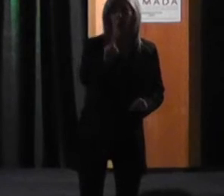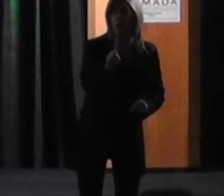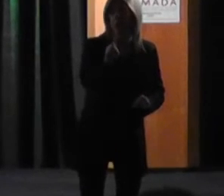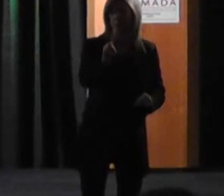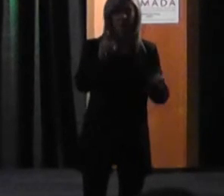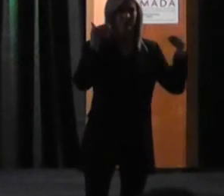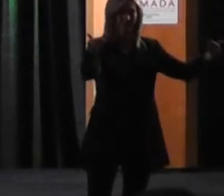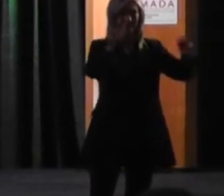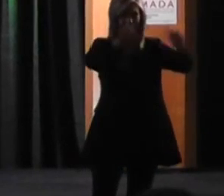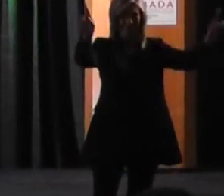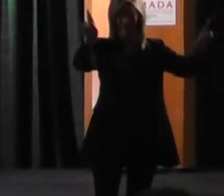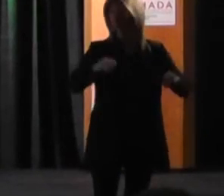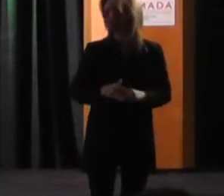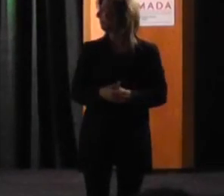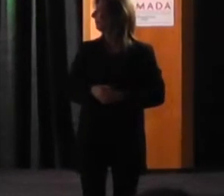3, 2, 1. There you go.